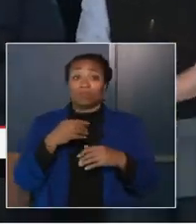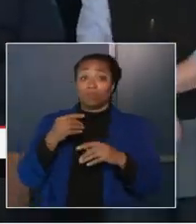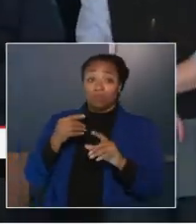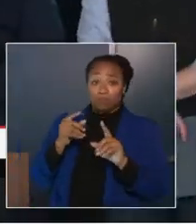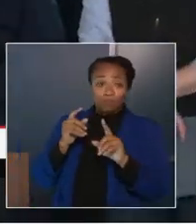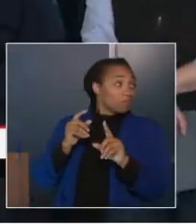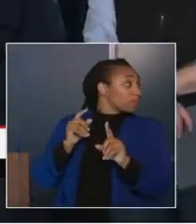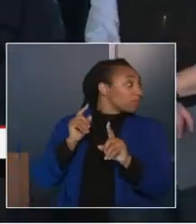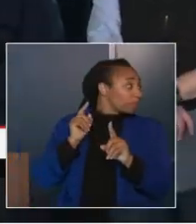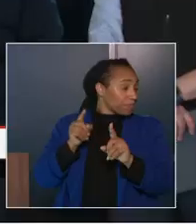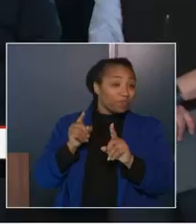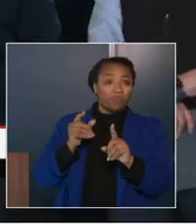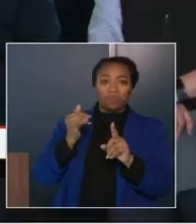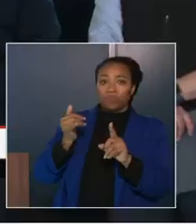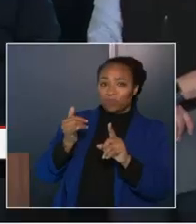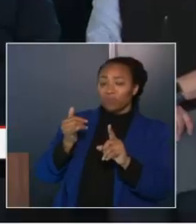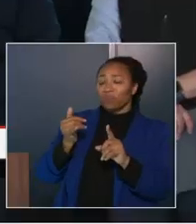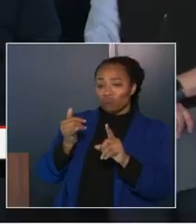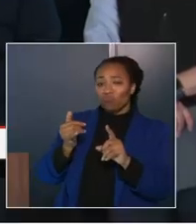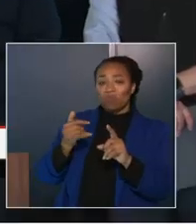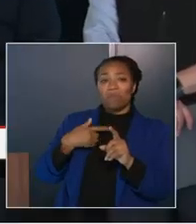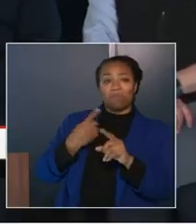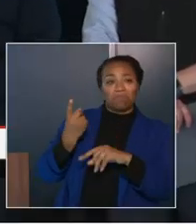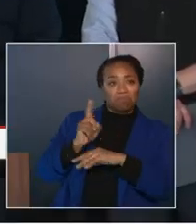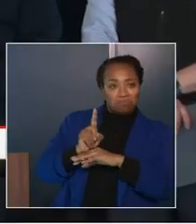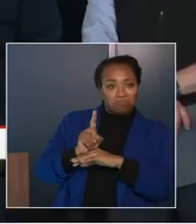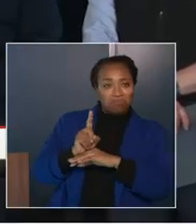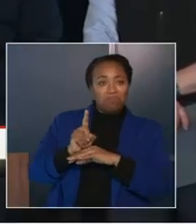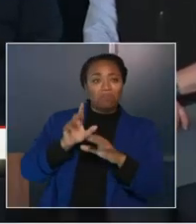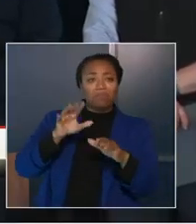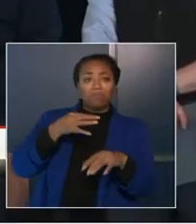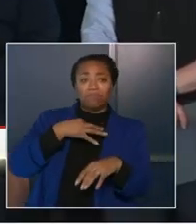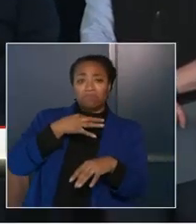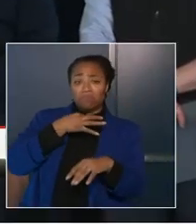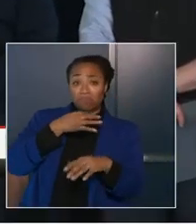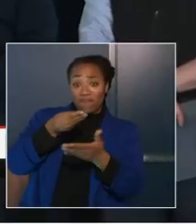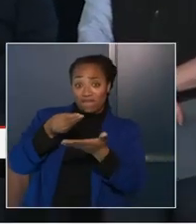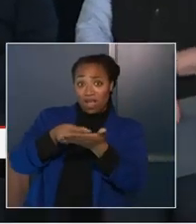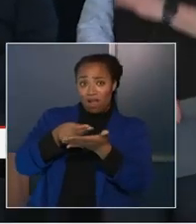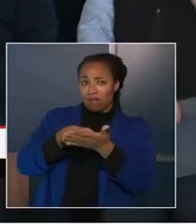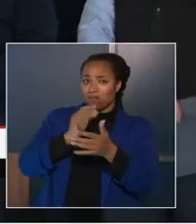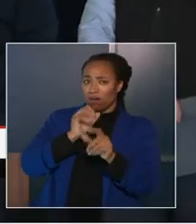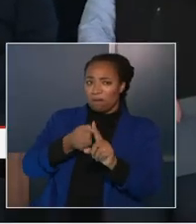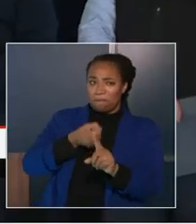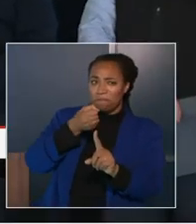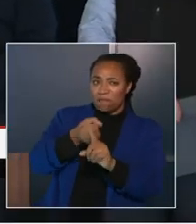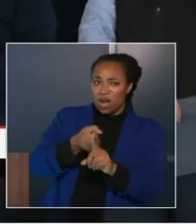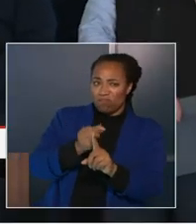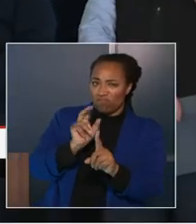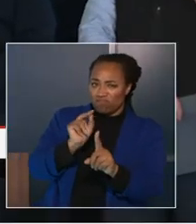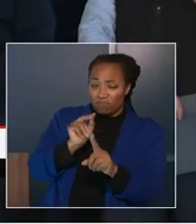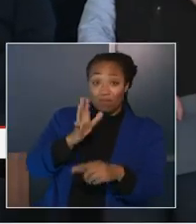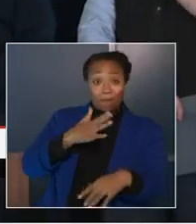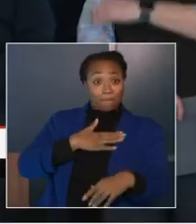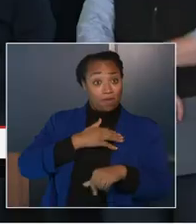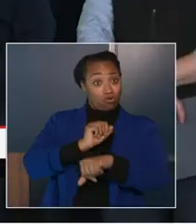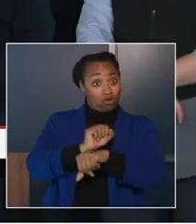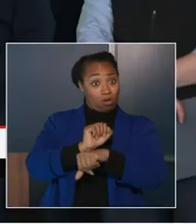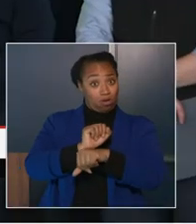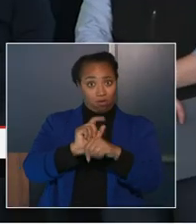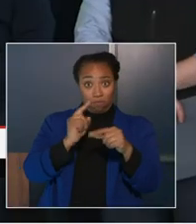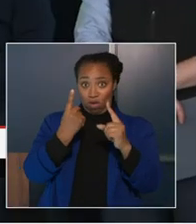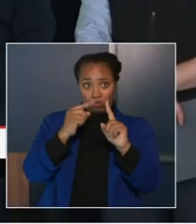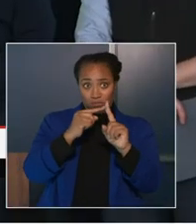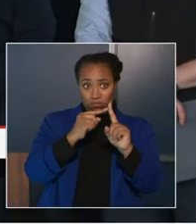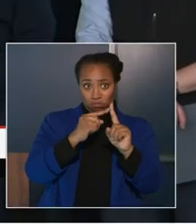As far as that goes, the answer is no. Our job is to make sure that the streets are clear and that they are